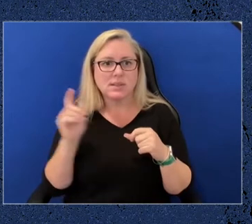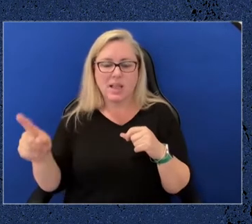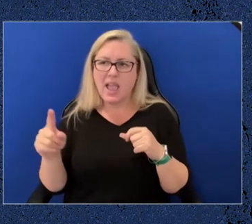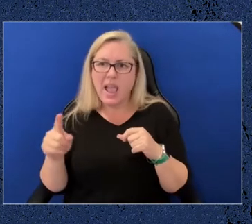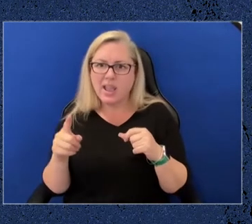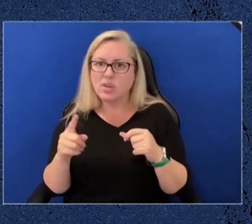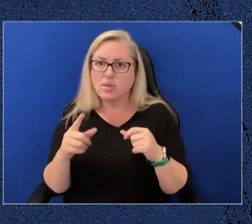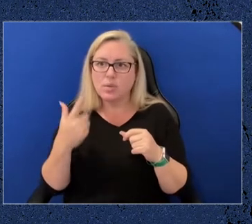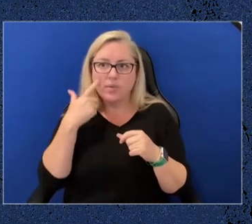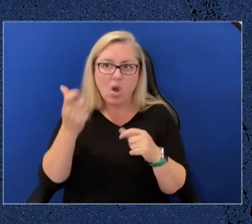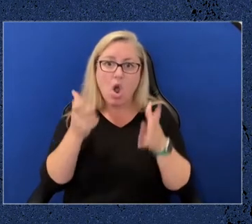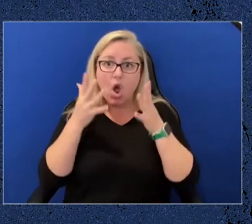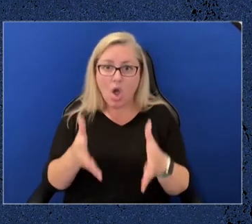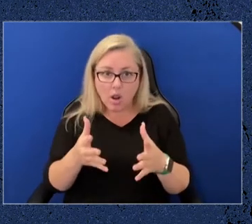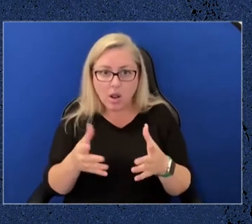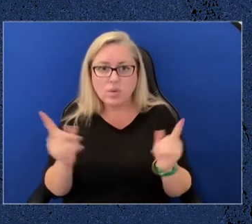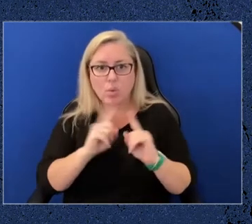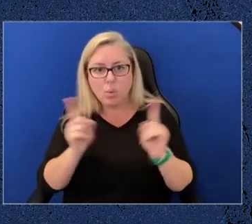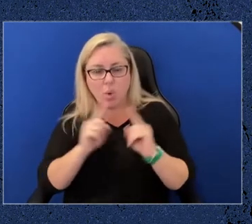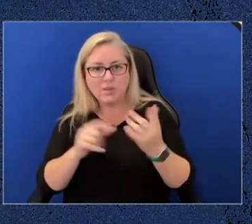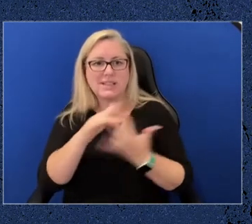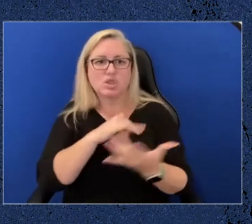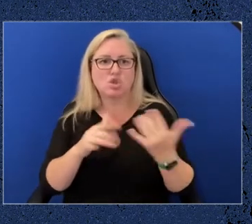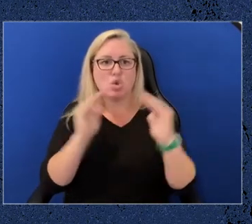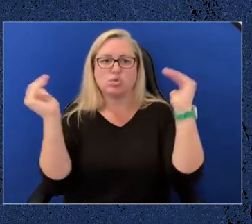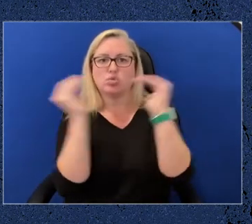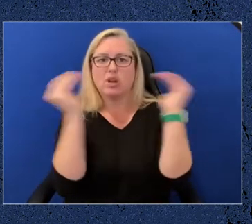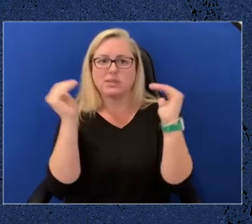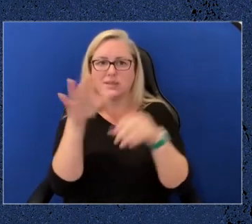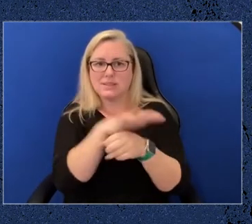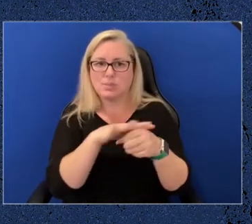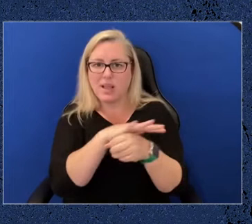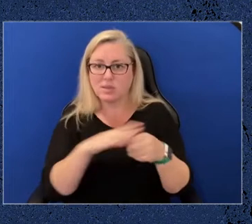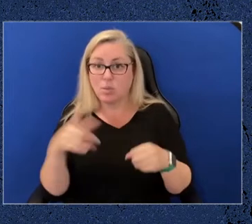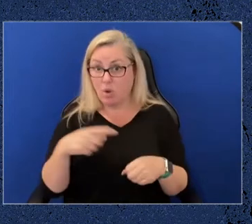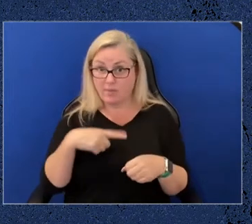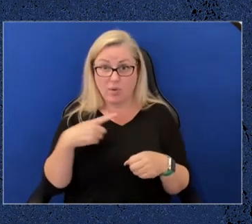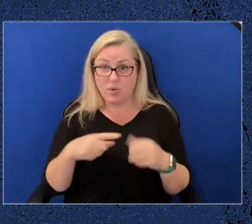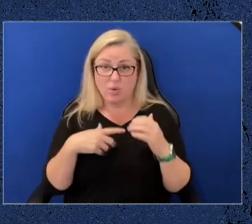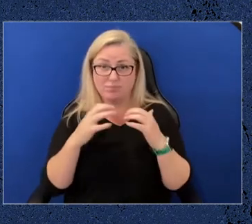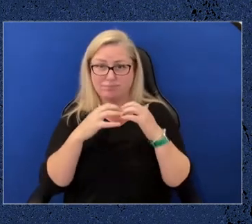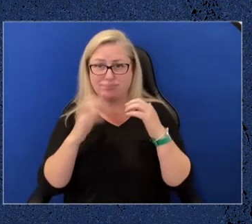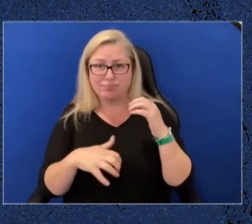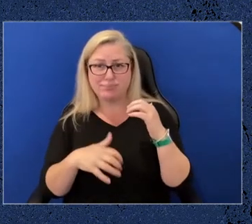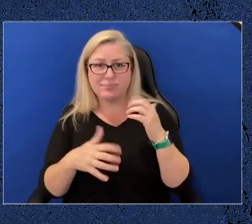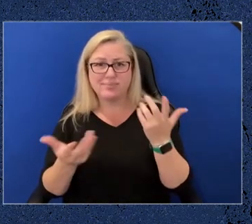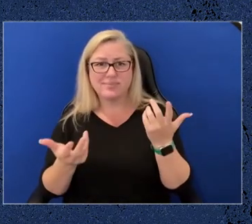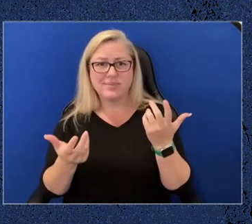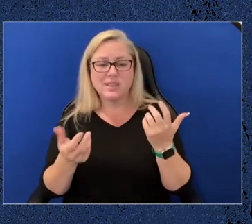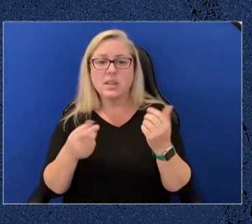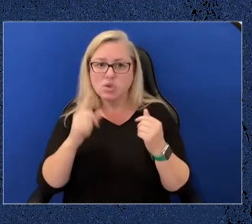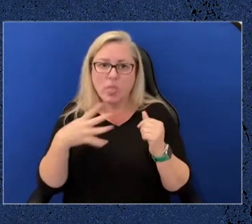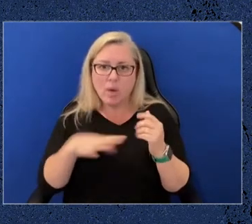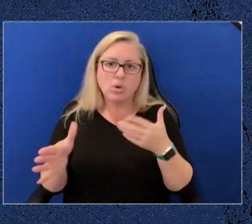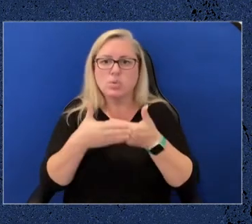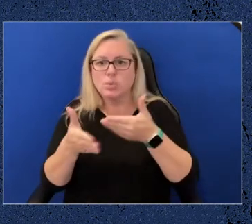end up with a lot of Aboriginal people in kind of the social justice space, because they've been... You know, disenfranchised and treated badly. I want to give them the opportunity